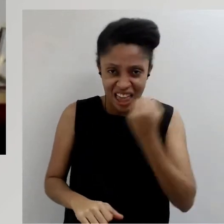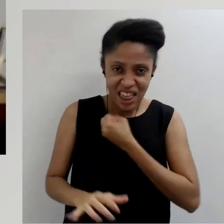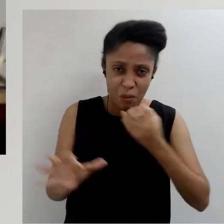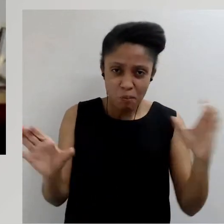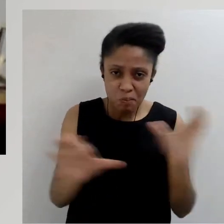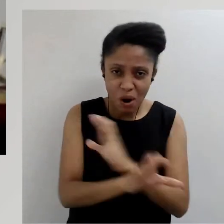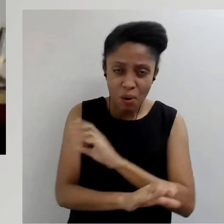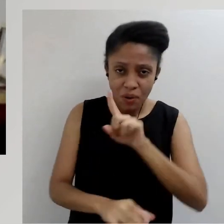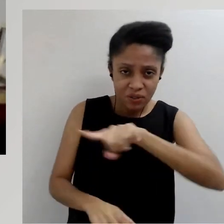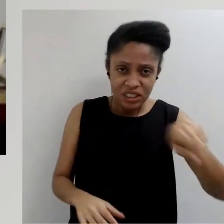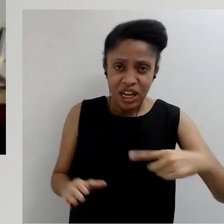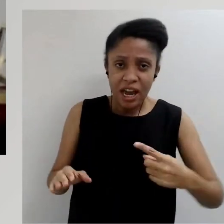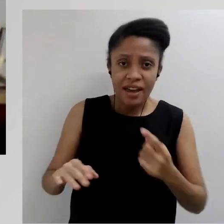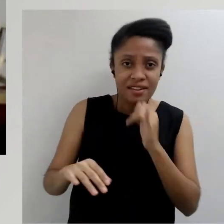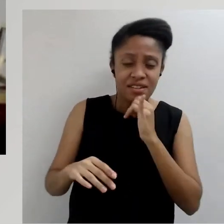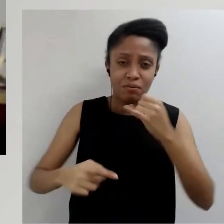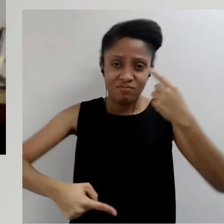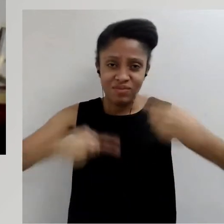that